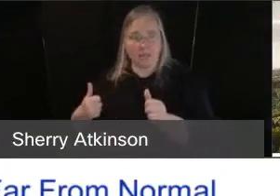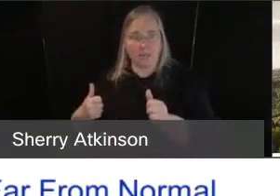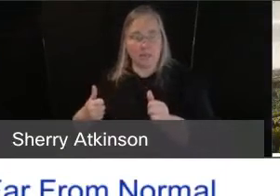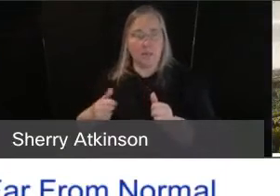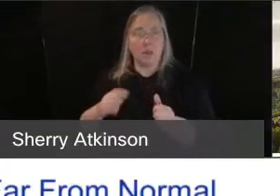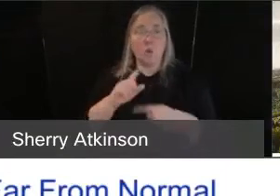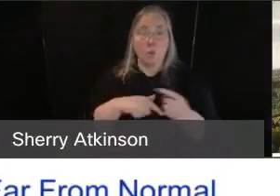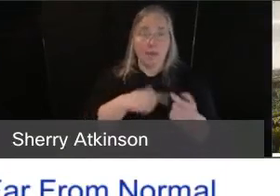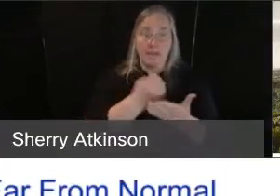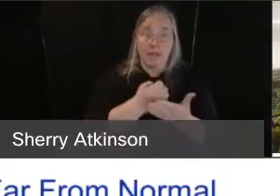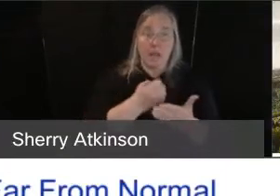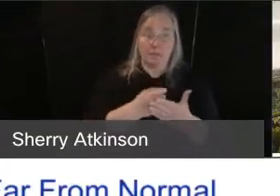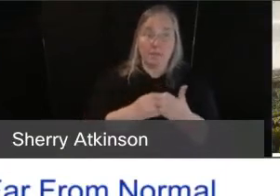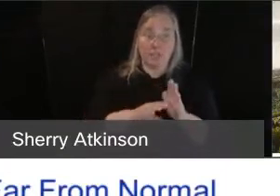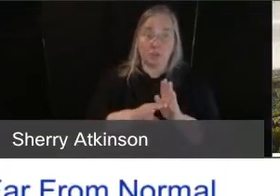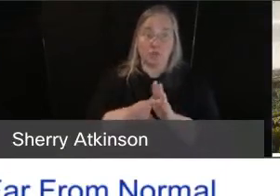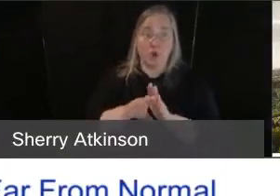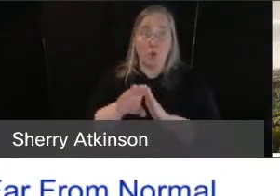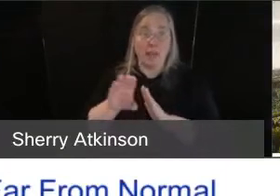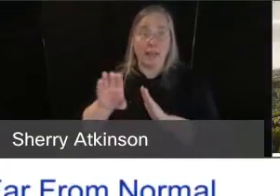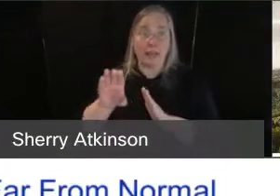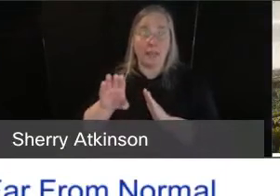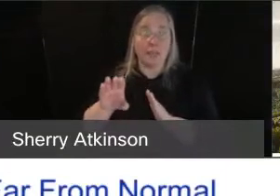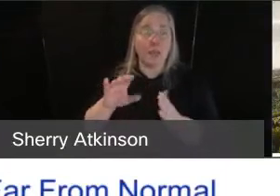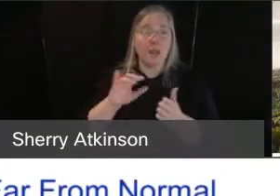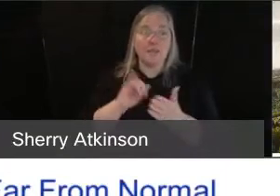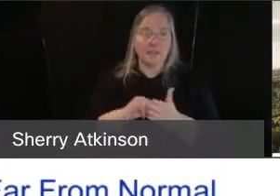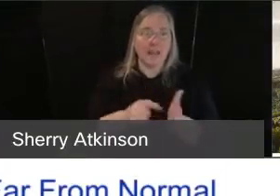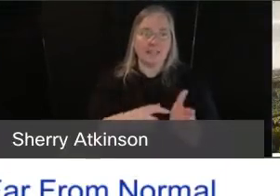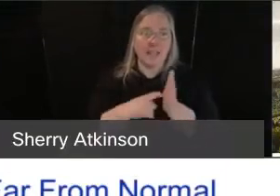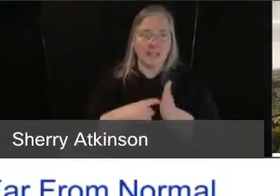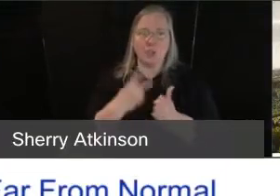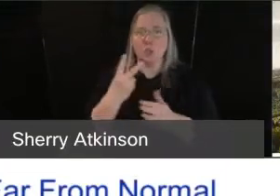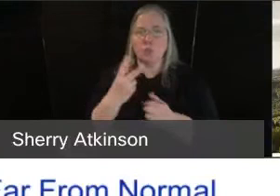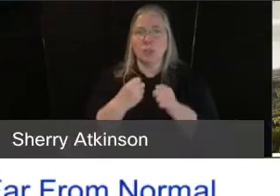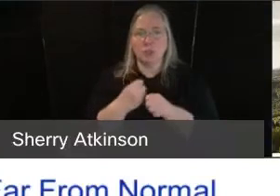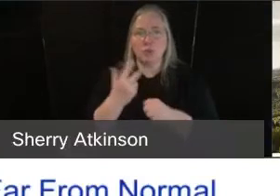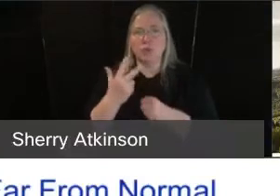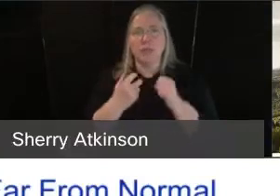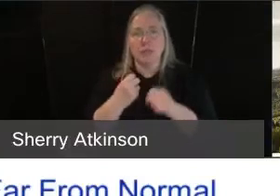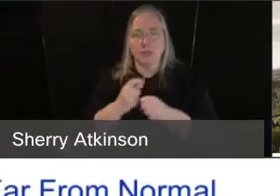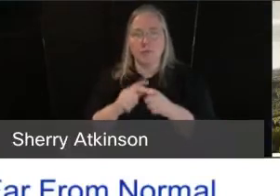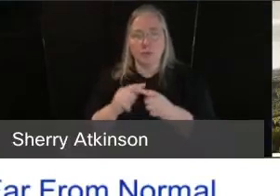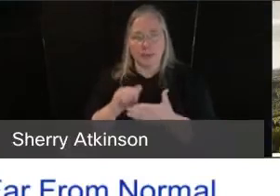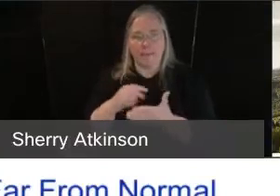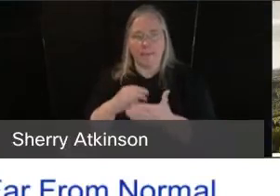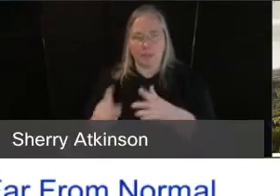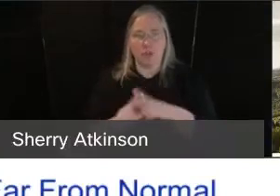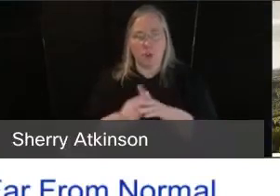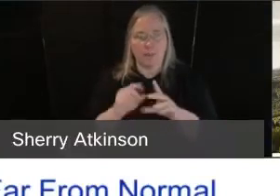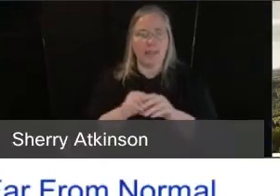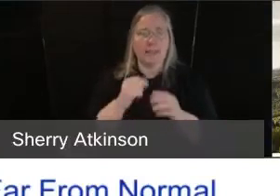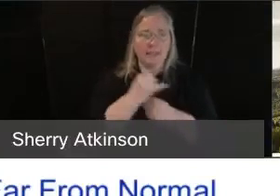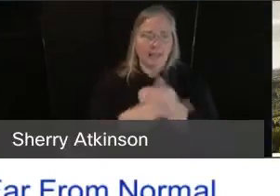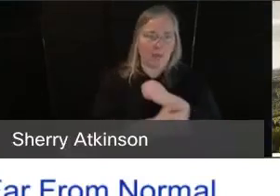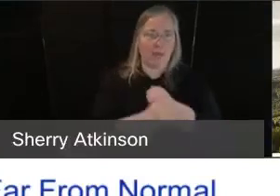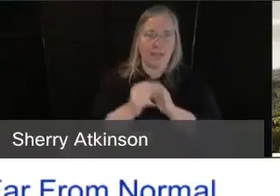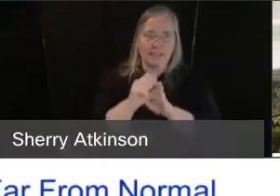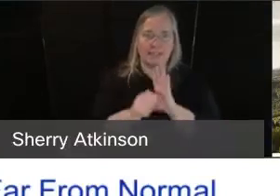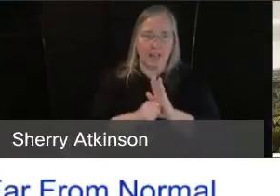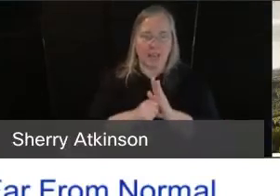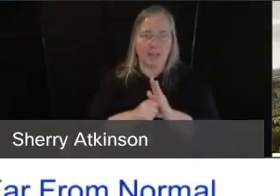2 or 3 years for that revenue to show up in county and state coffers. And when the economy is declining, luckily things